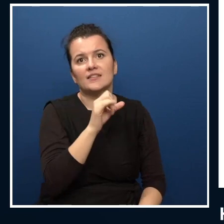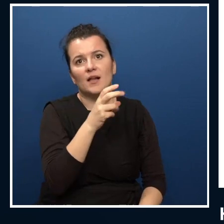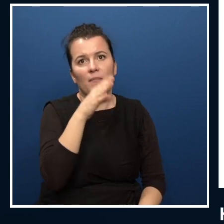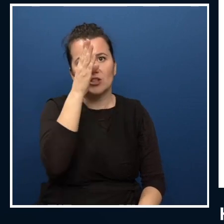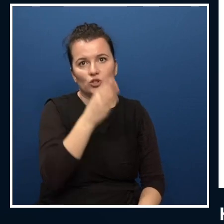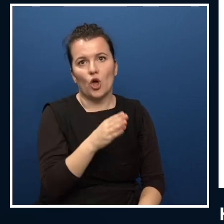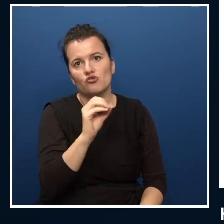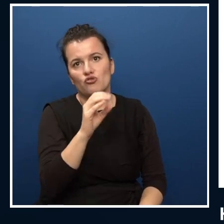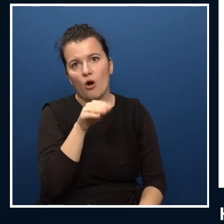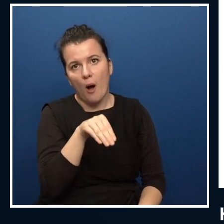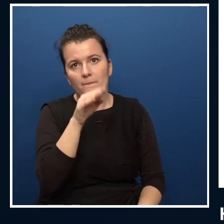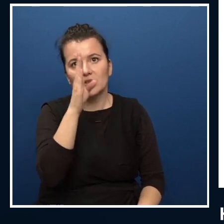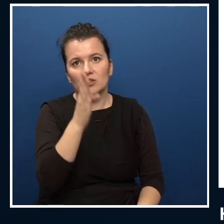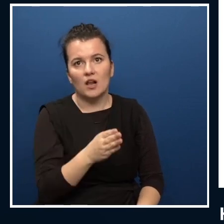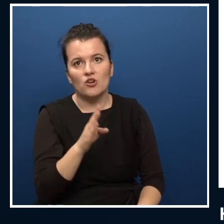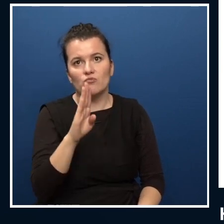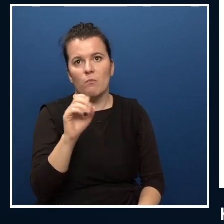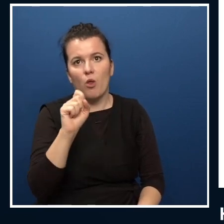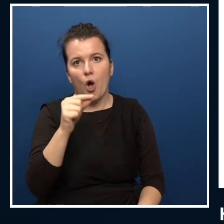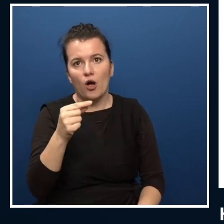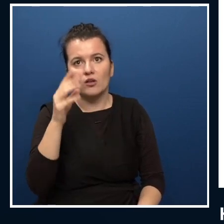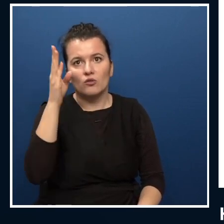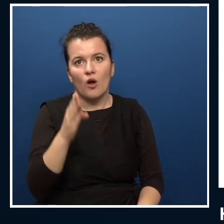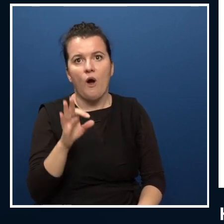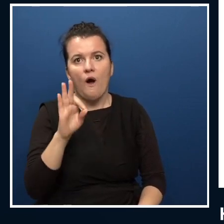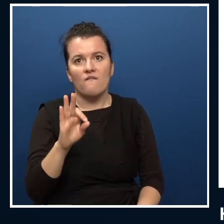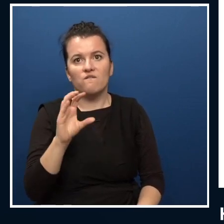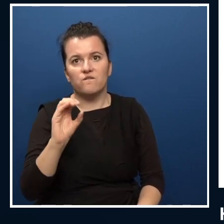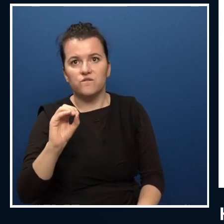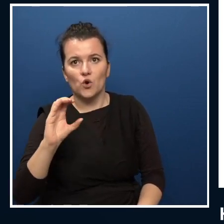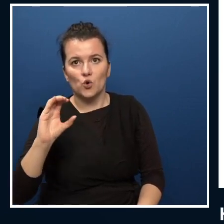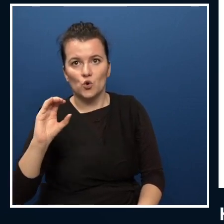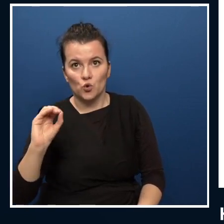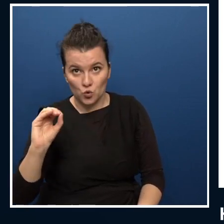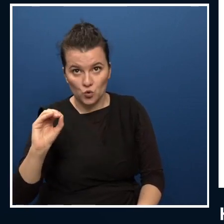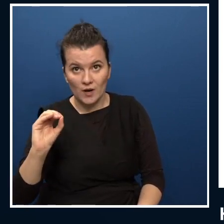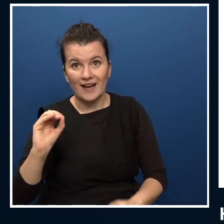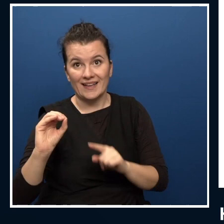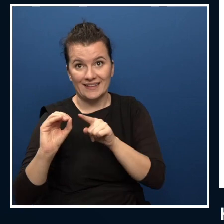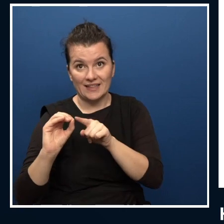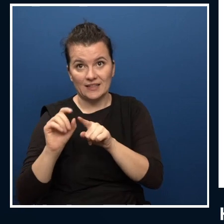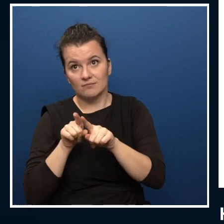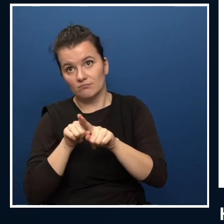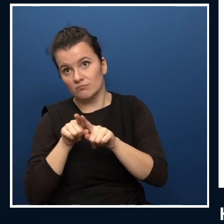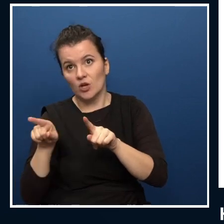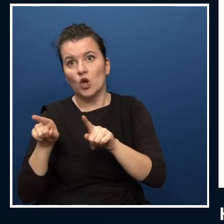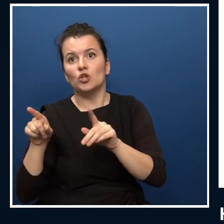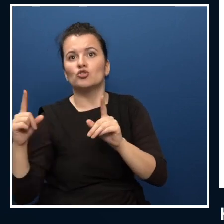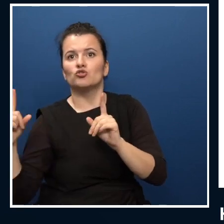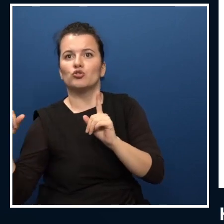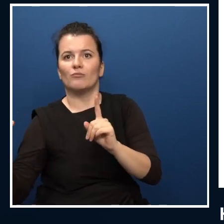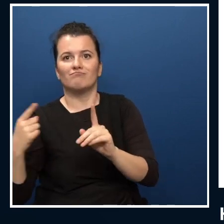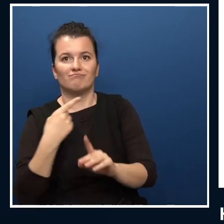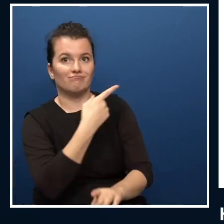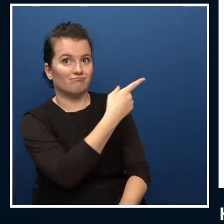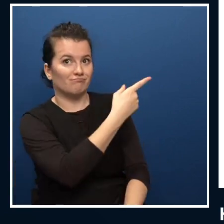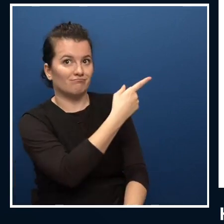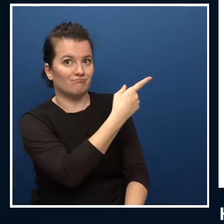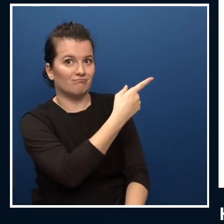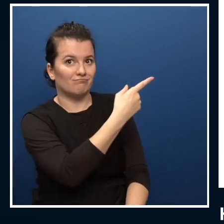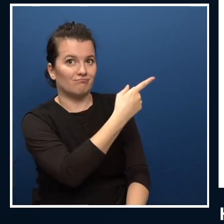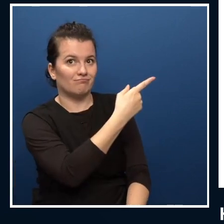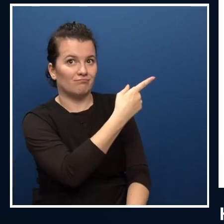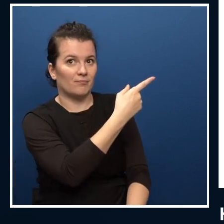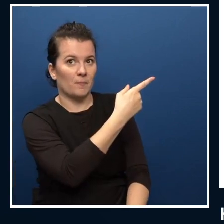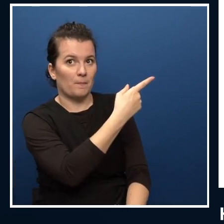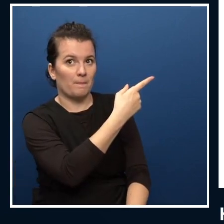hanselman.com/blog/foo, that it shows up as whatever Azure Websites /flu. I don't want that /blog